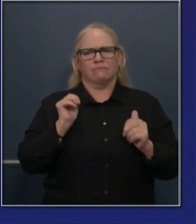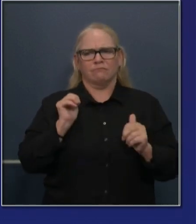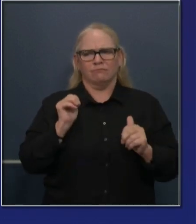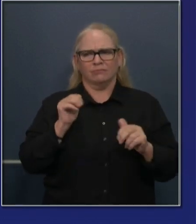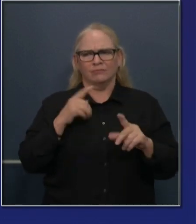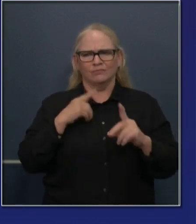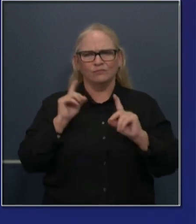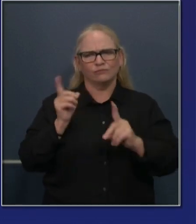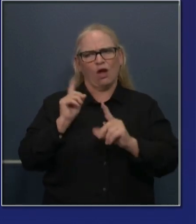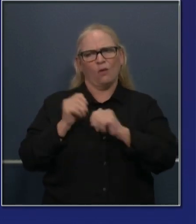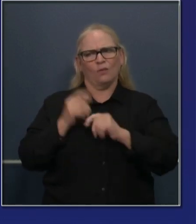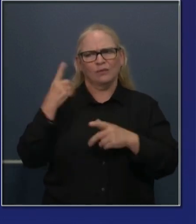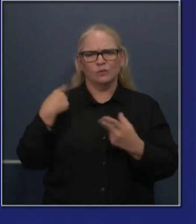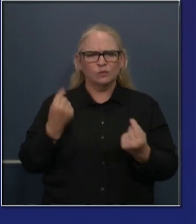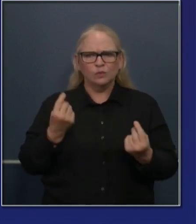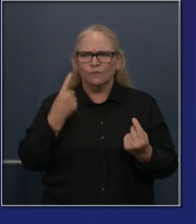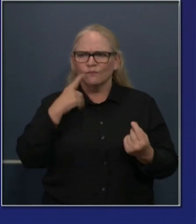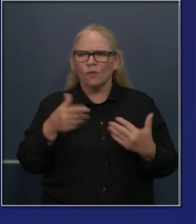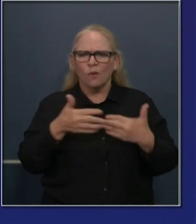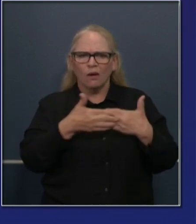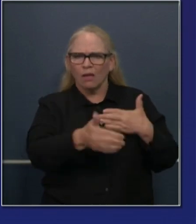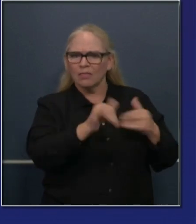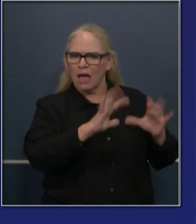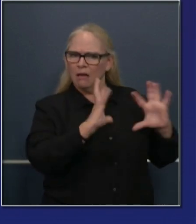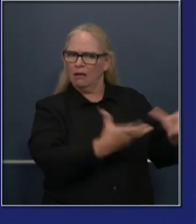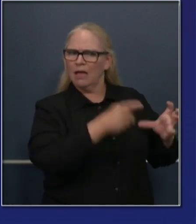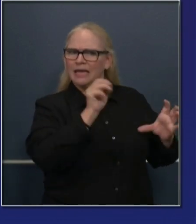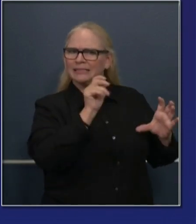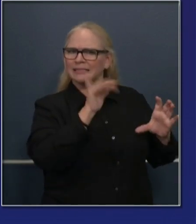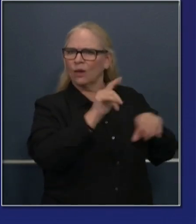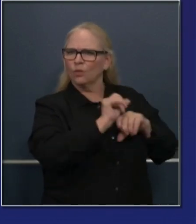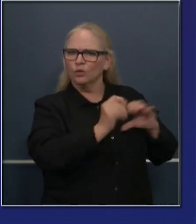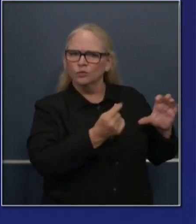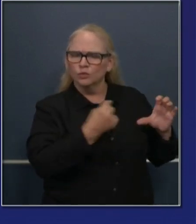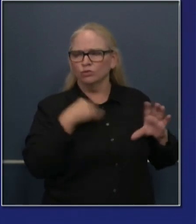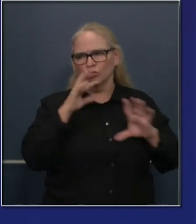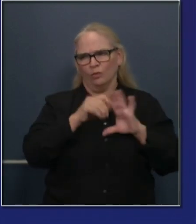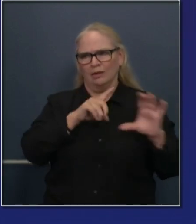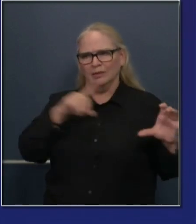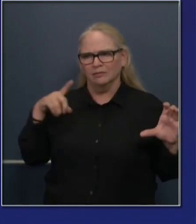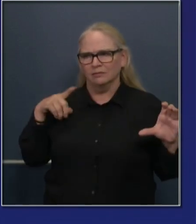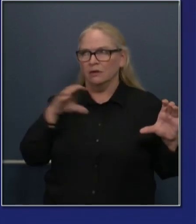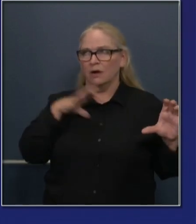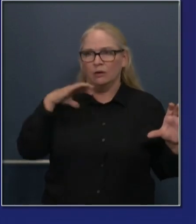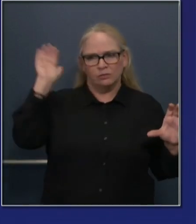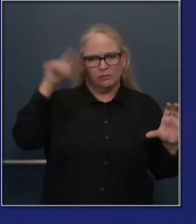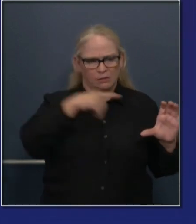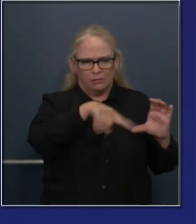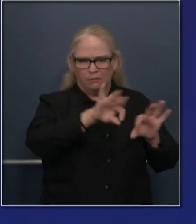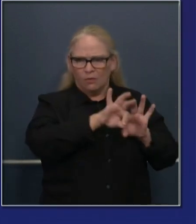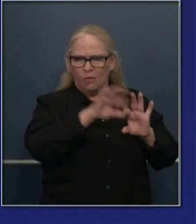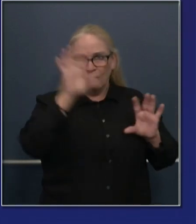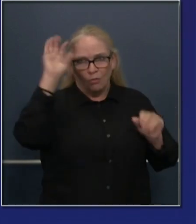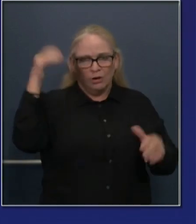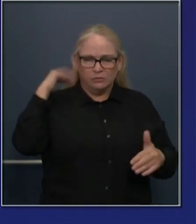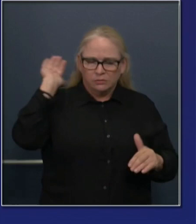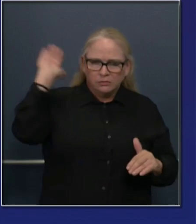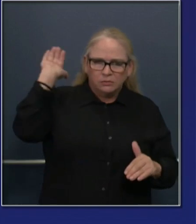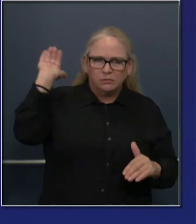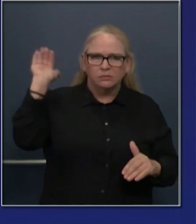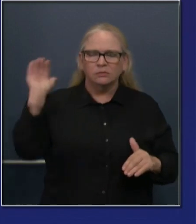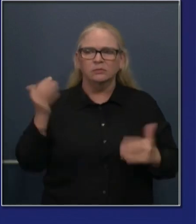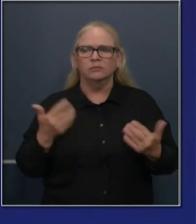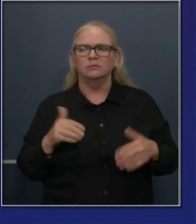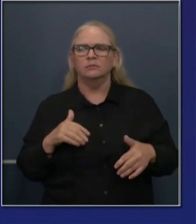with our California legislature and the federal government, clearly with Congress and the White House. Let's talk about the preventative